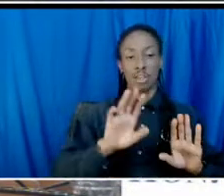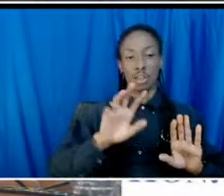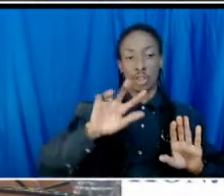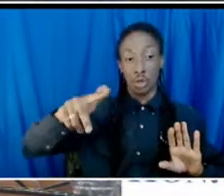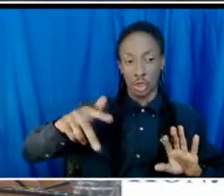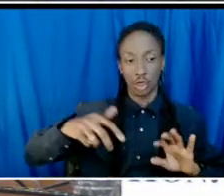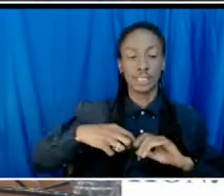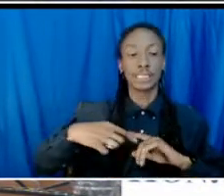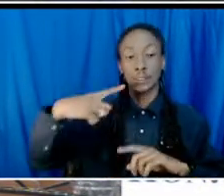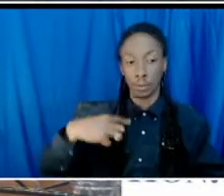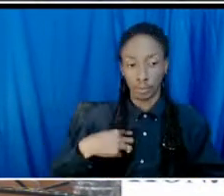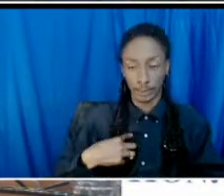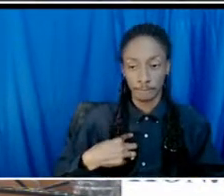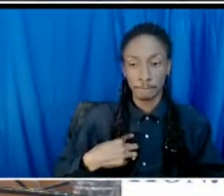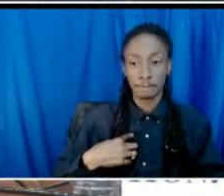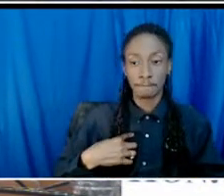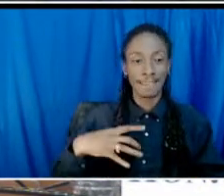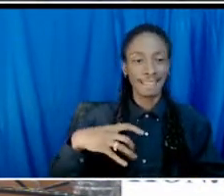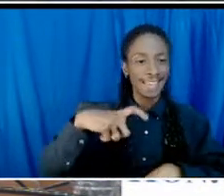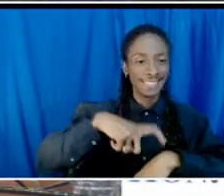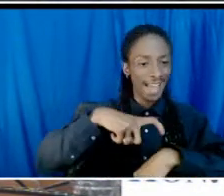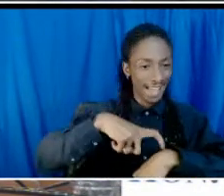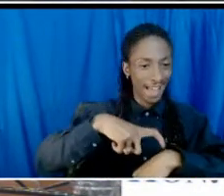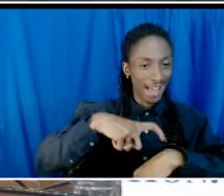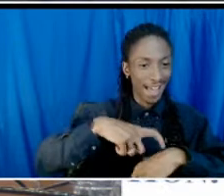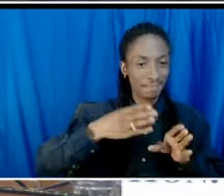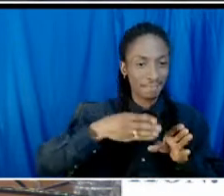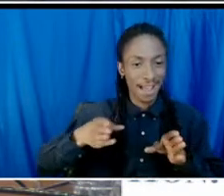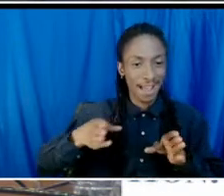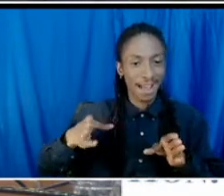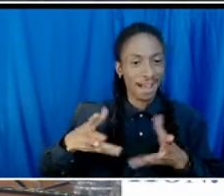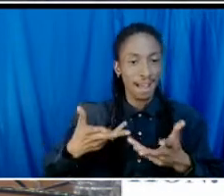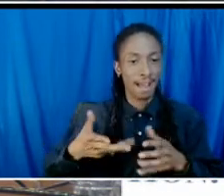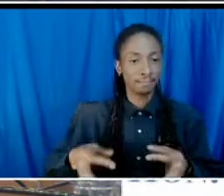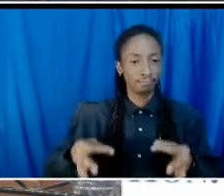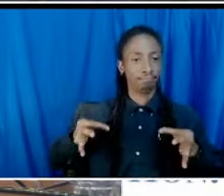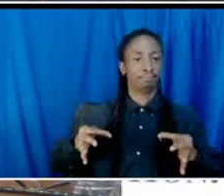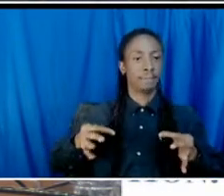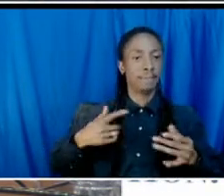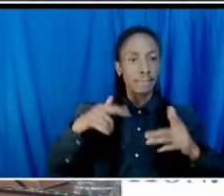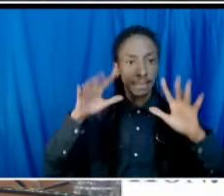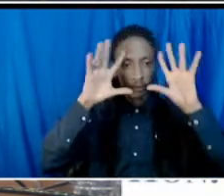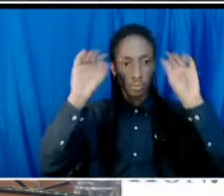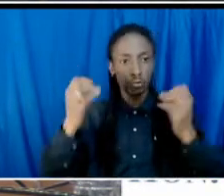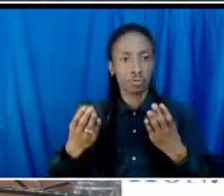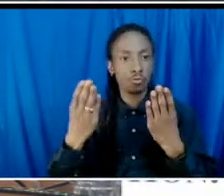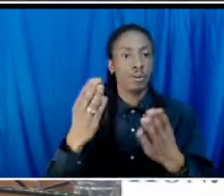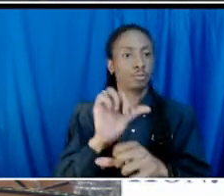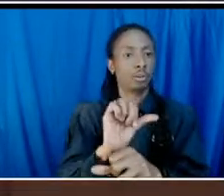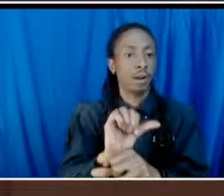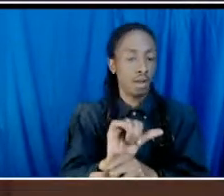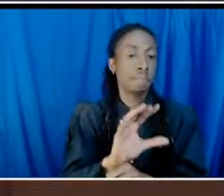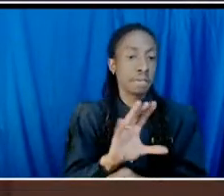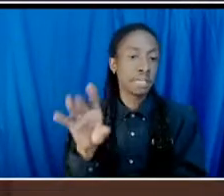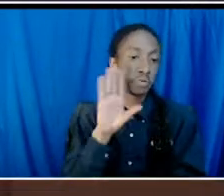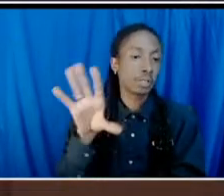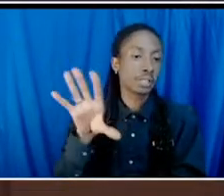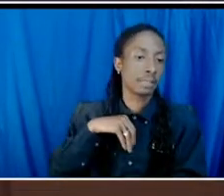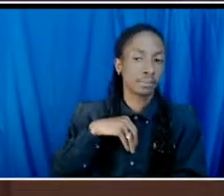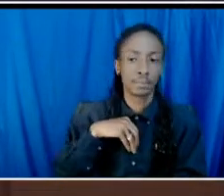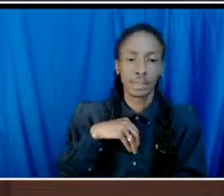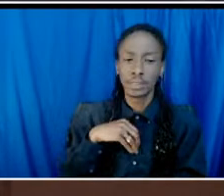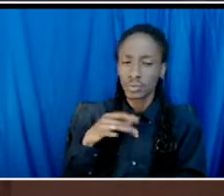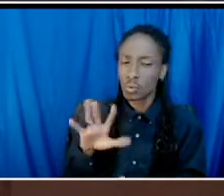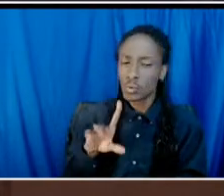the timeline had moved up and that the president had offered him the job and that he was accepting it. Well, let's ask about that. What was your reaction